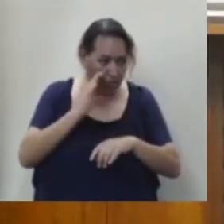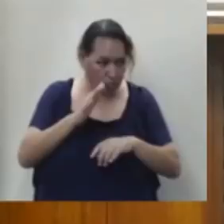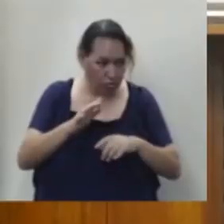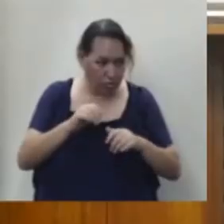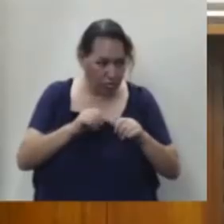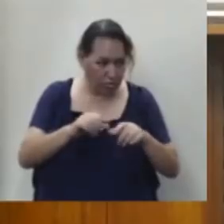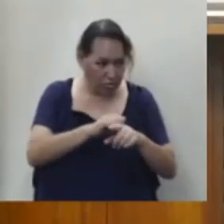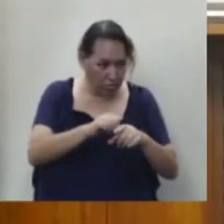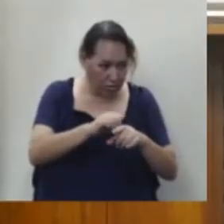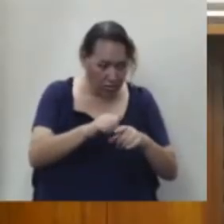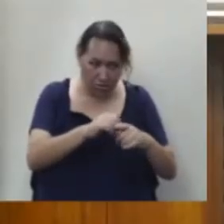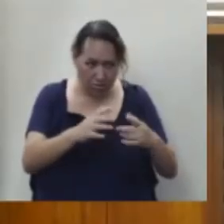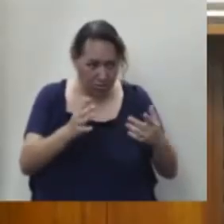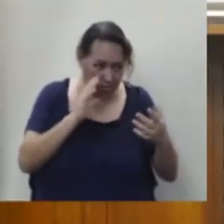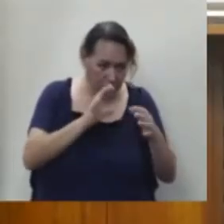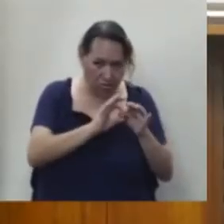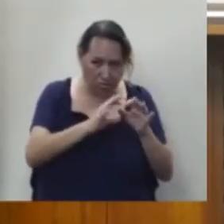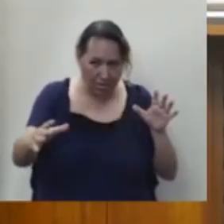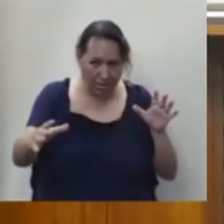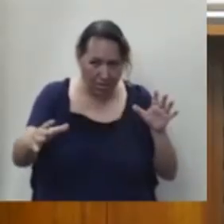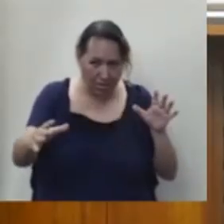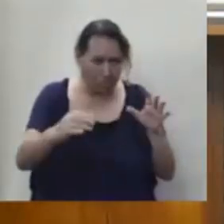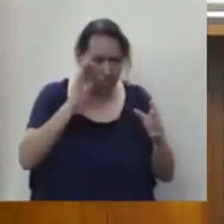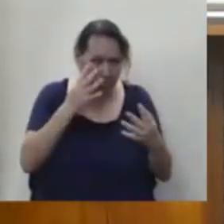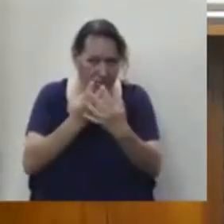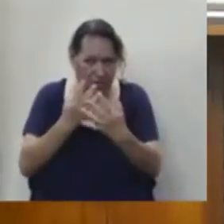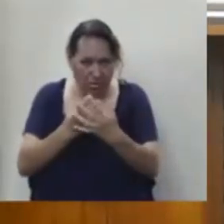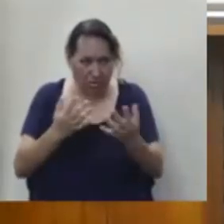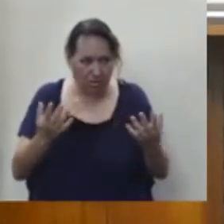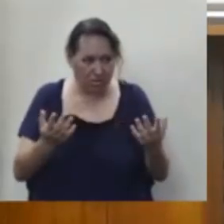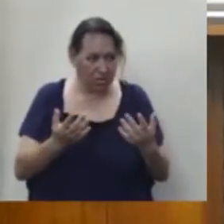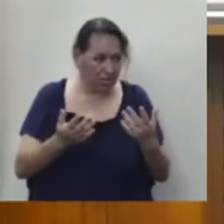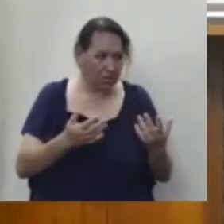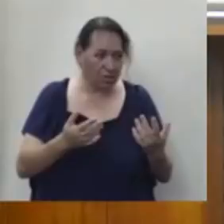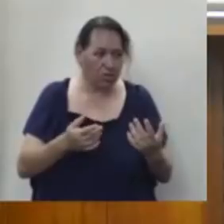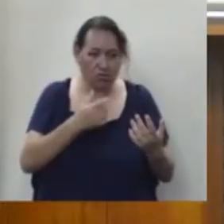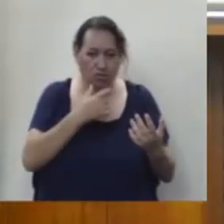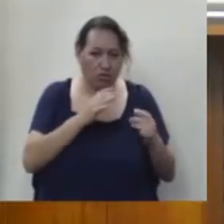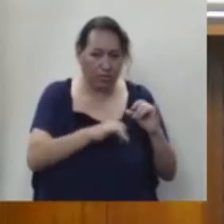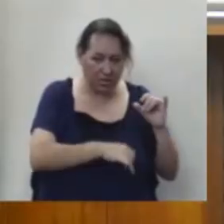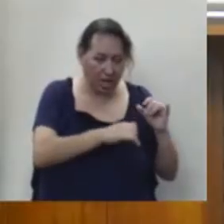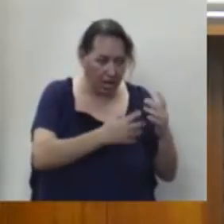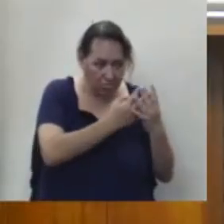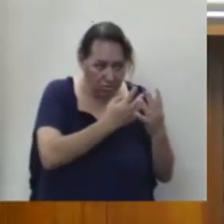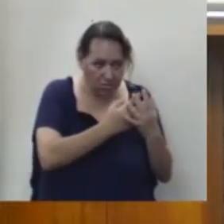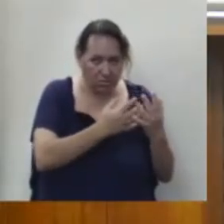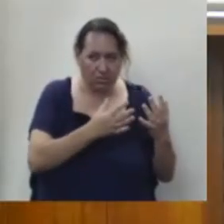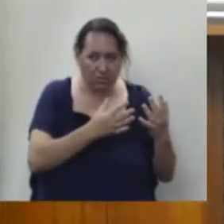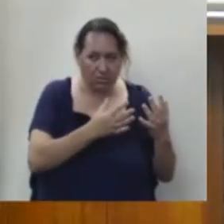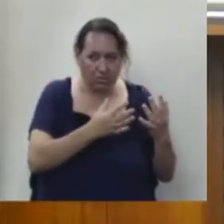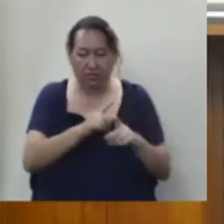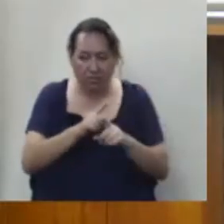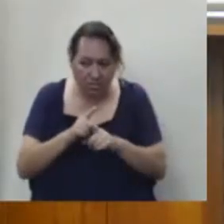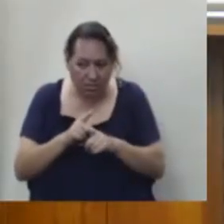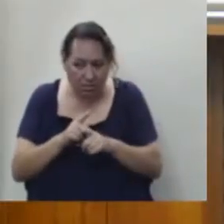mean? Who will be confined? How do you balance adding detainees and ensuring that inmates and detainees are not exposed